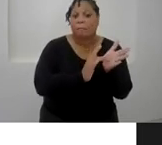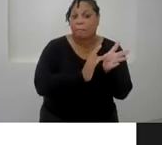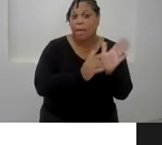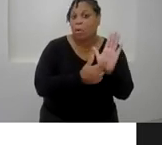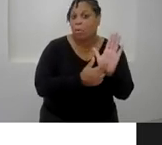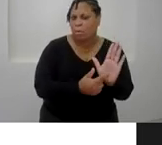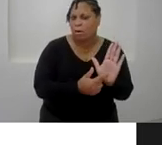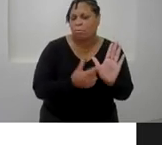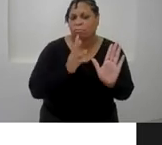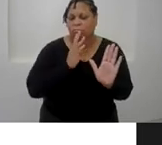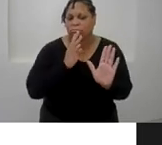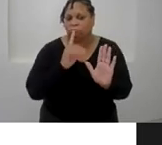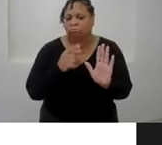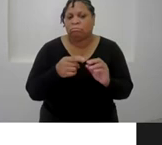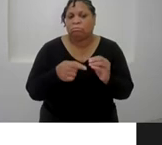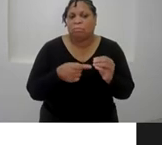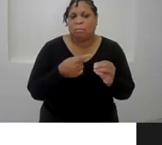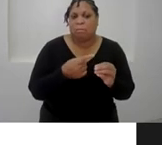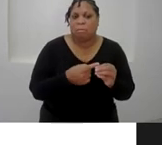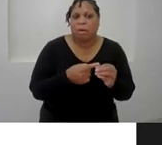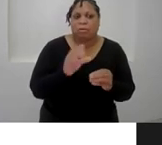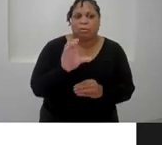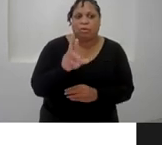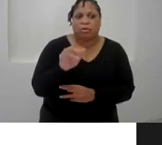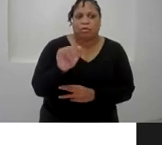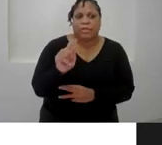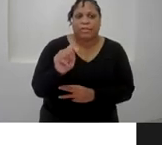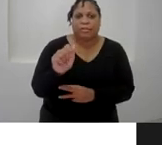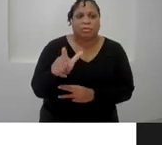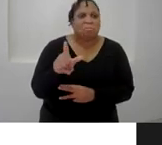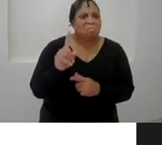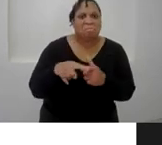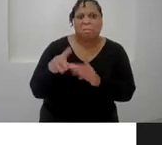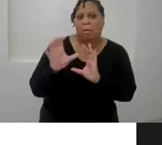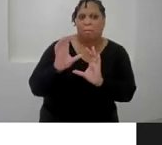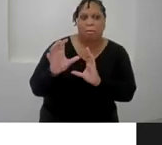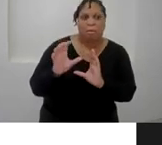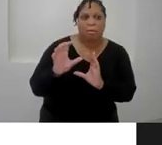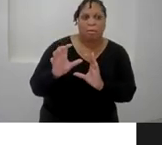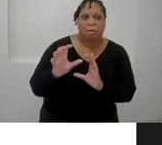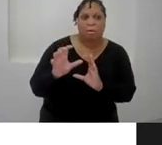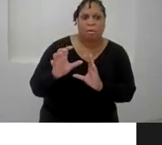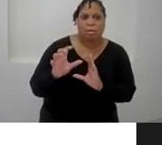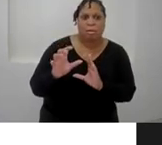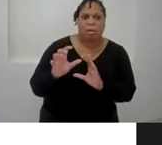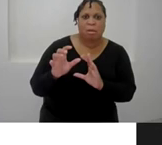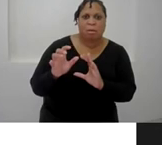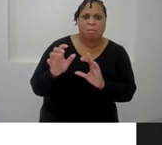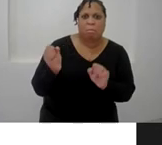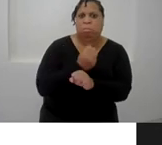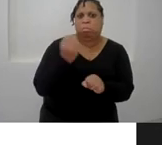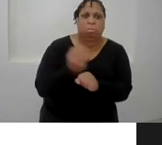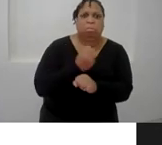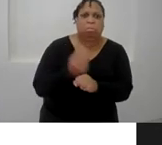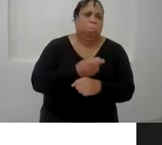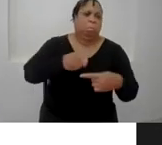about. So we might be saying Crystal is unable to communicate. She's often combative and oppositional